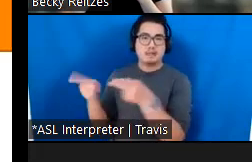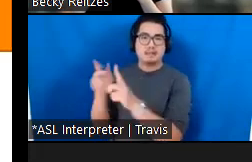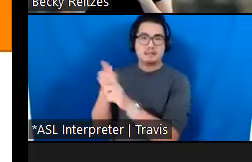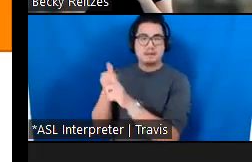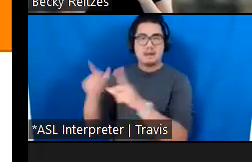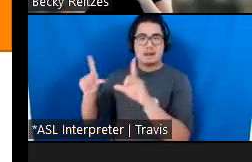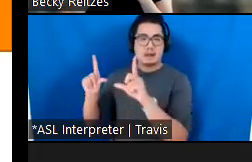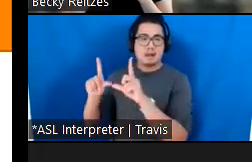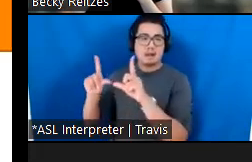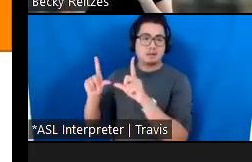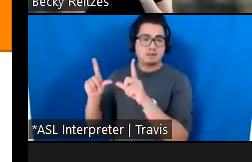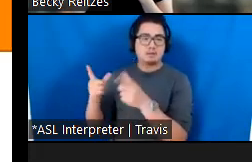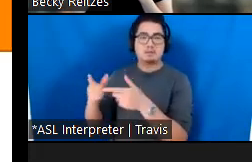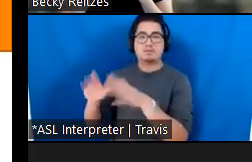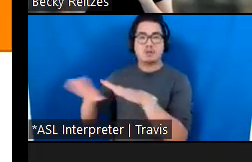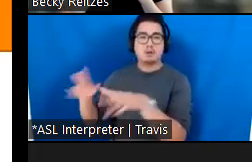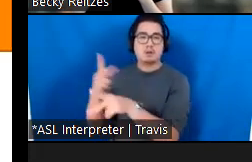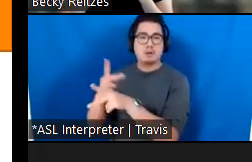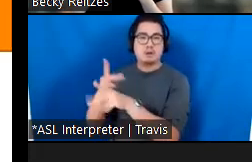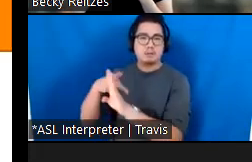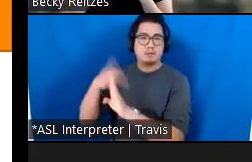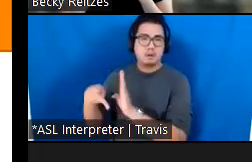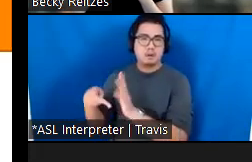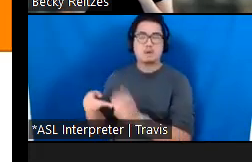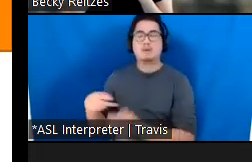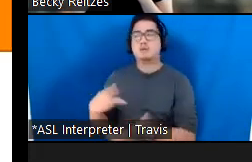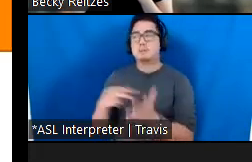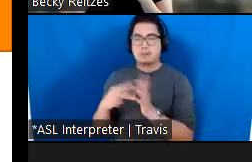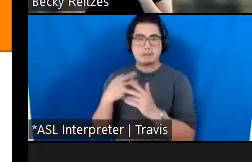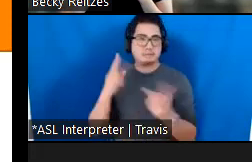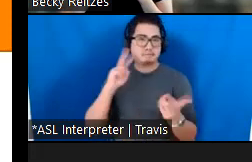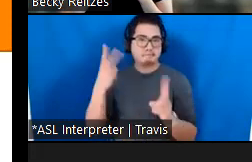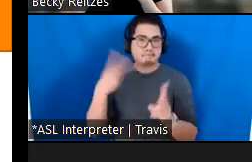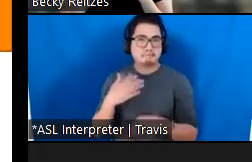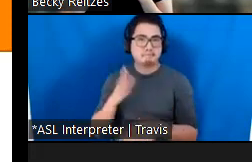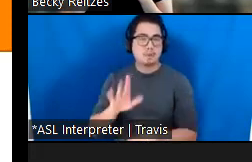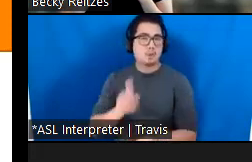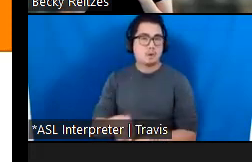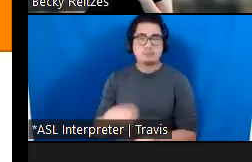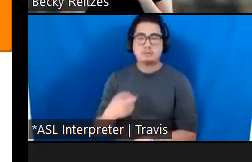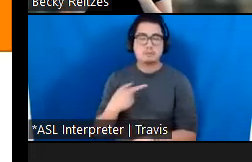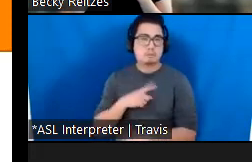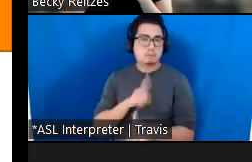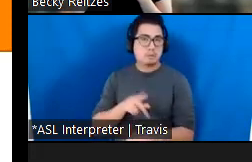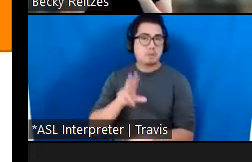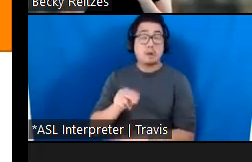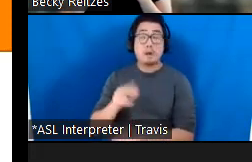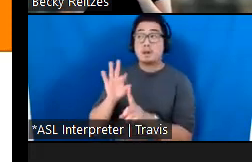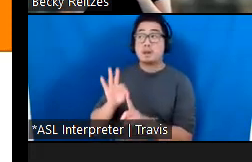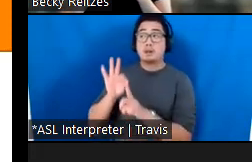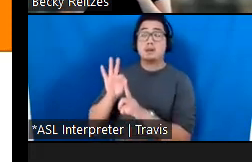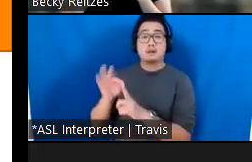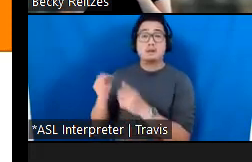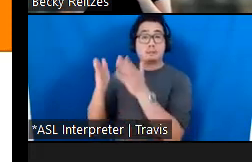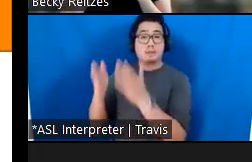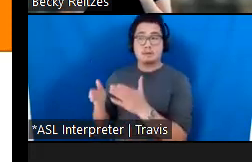misunderstanding that question. So no, they wouldn't be unless unless that person taking